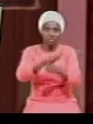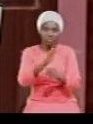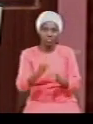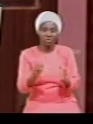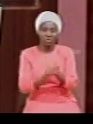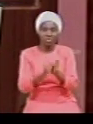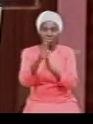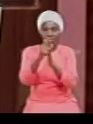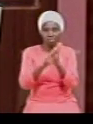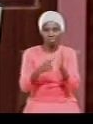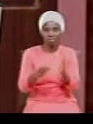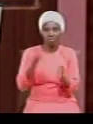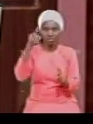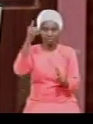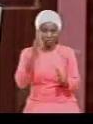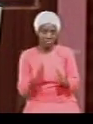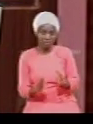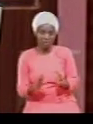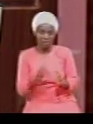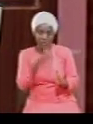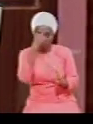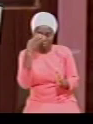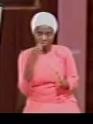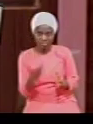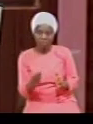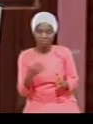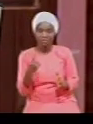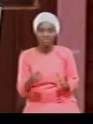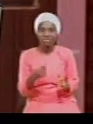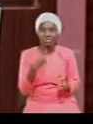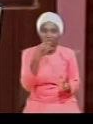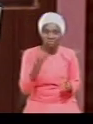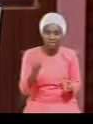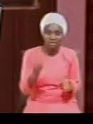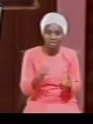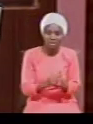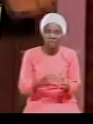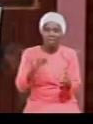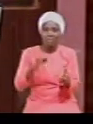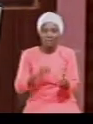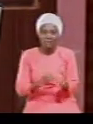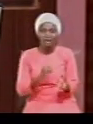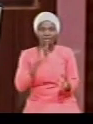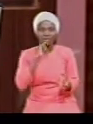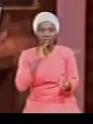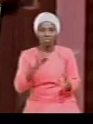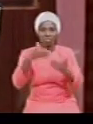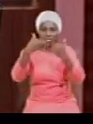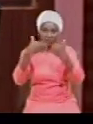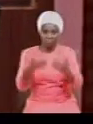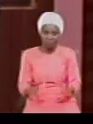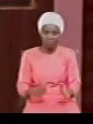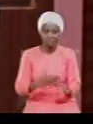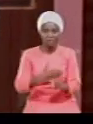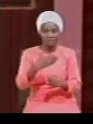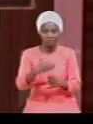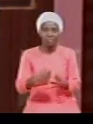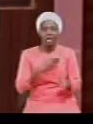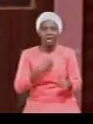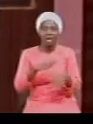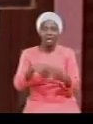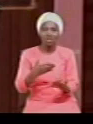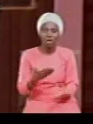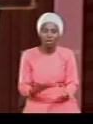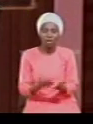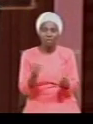God, because of his saying, it is finished, and all that